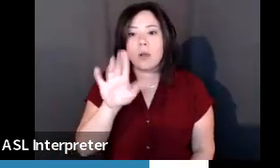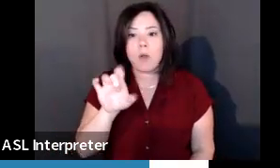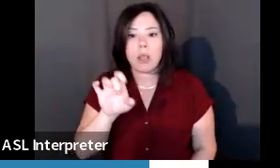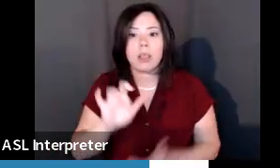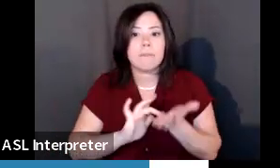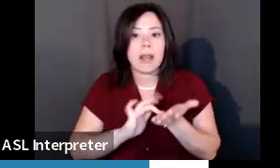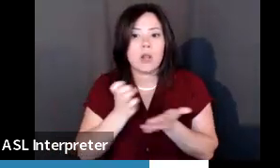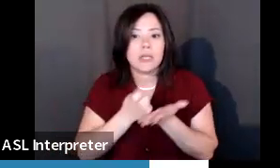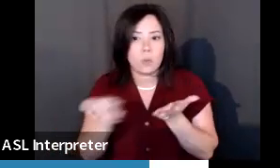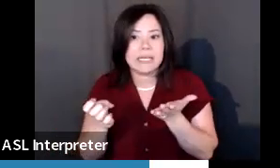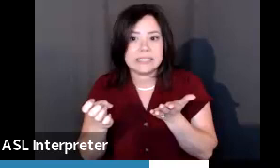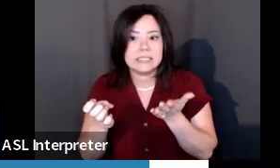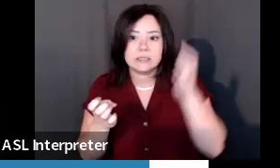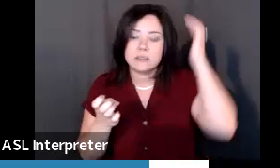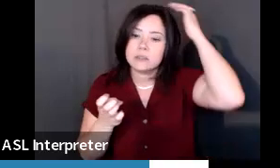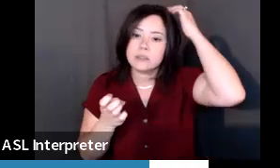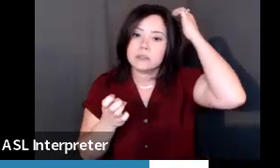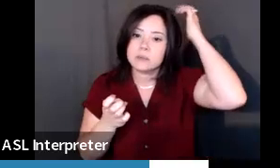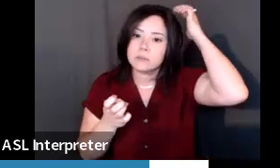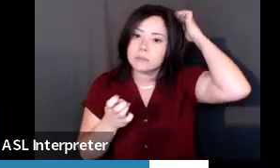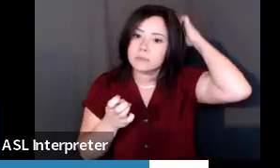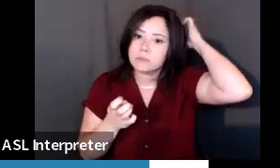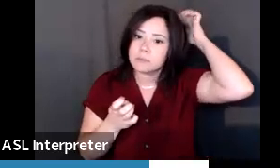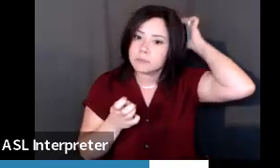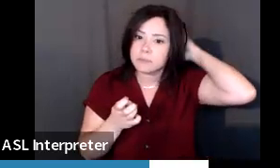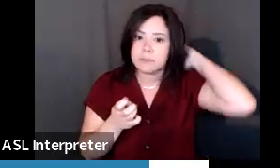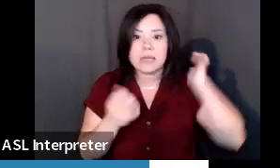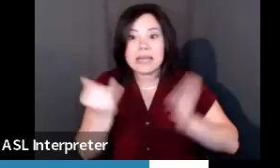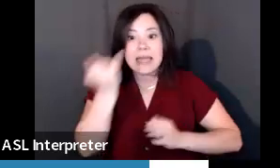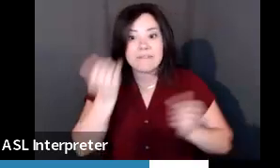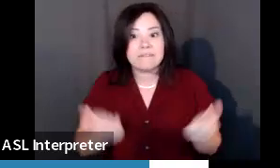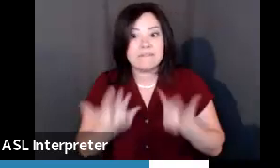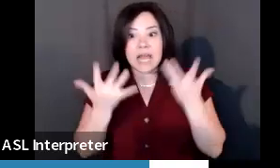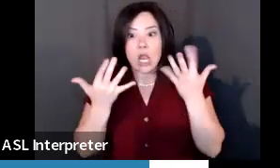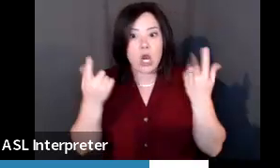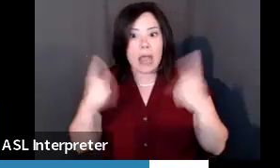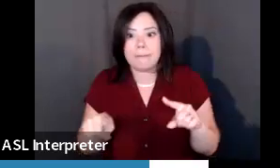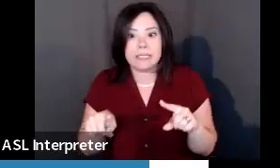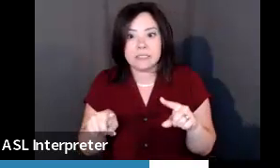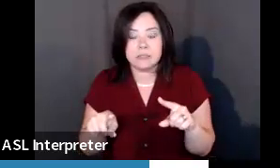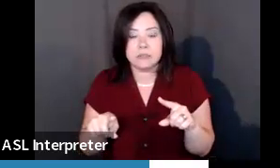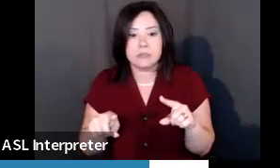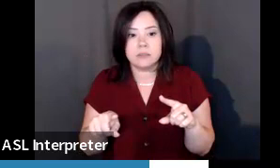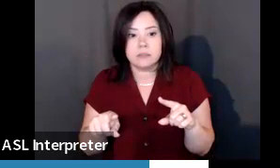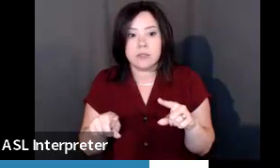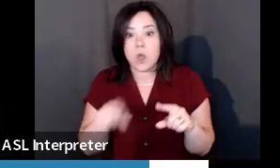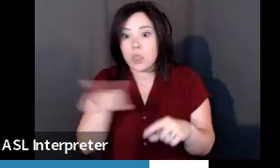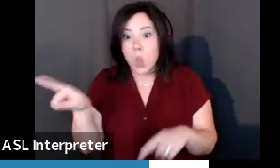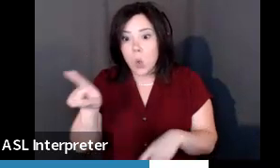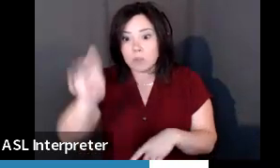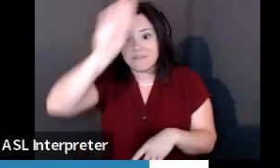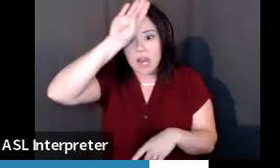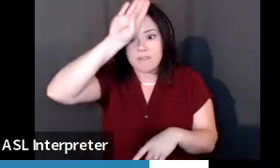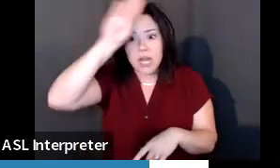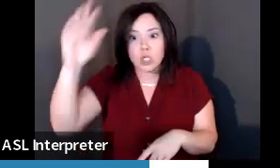Um, if a fire happens in the home, for example, do those firefighters know